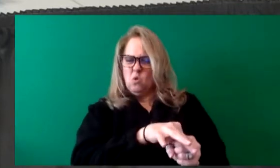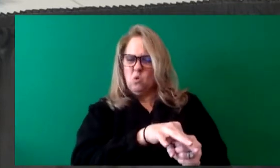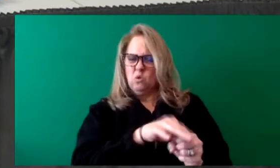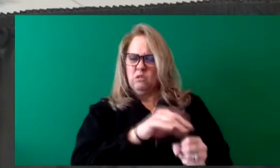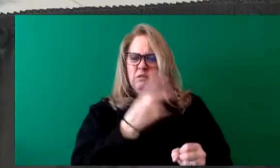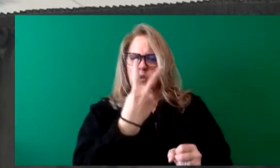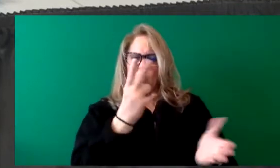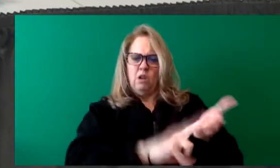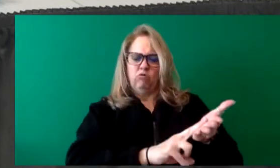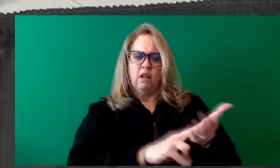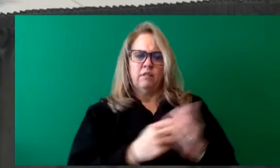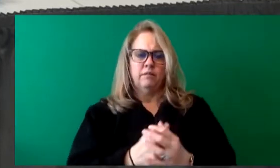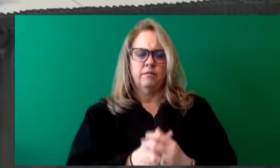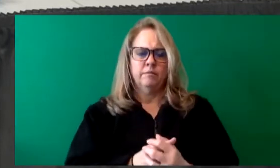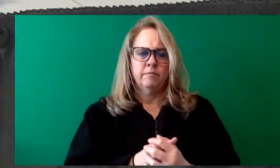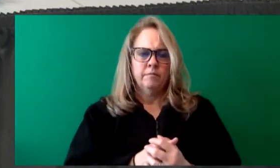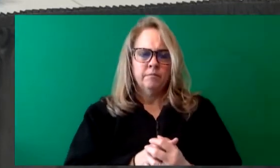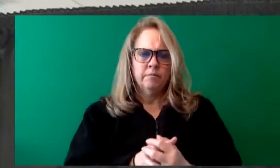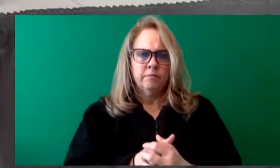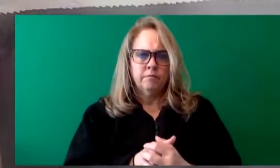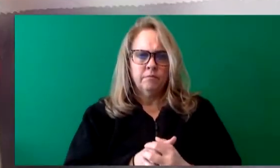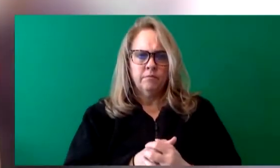The first one is